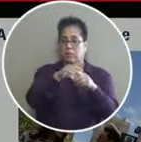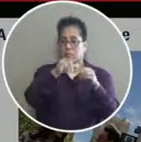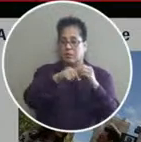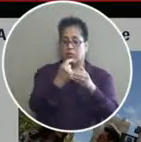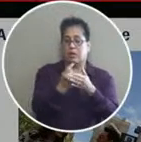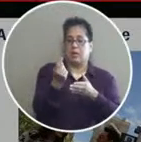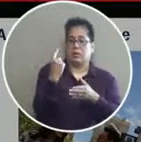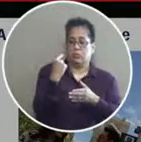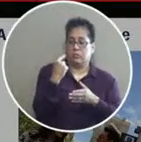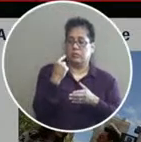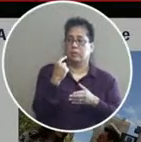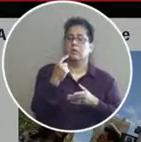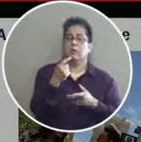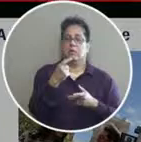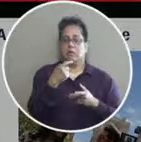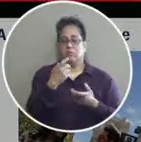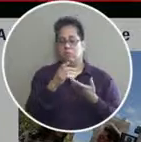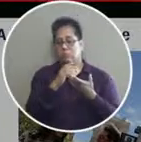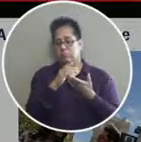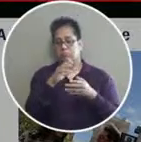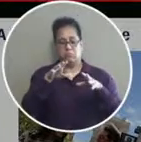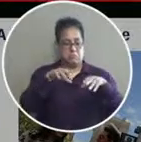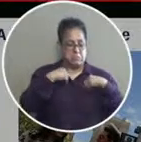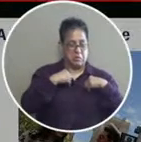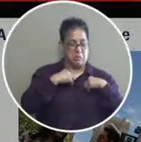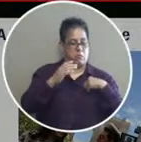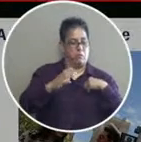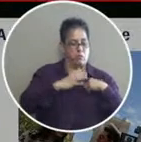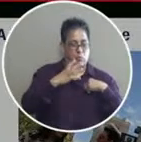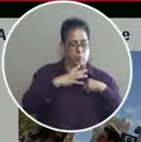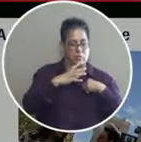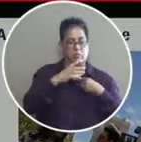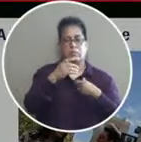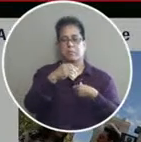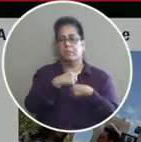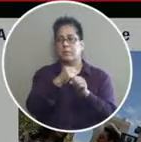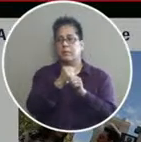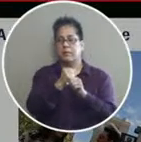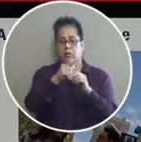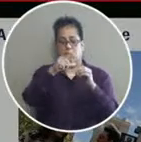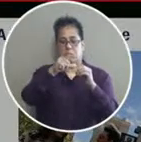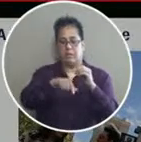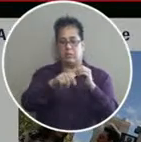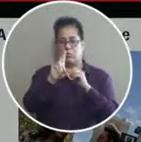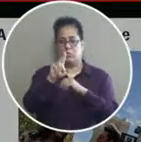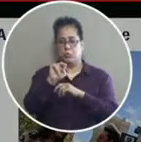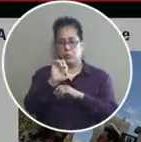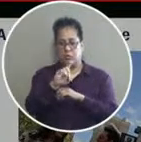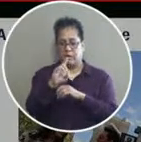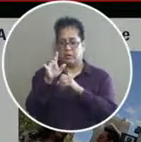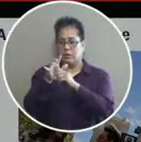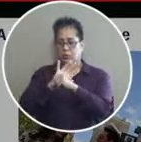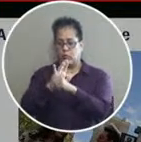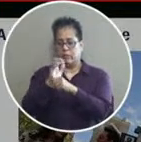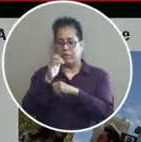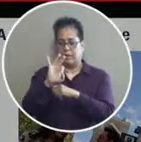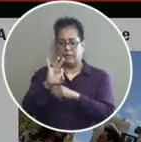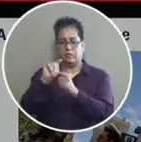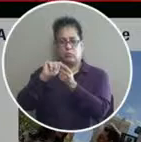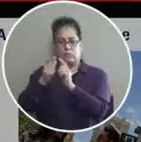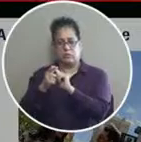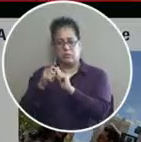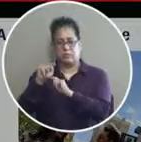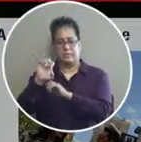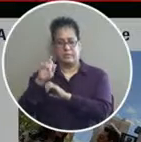week adopted and formalized a resolution that created the El Paso United COVID-19 Transition